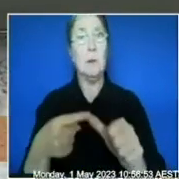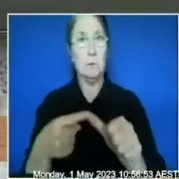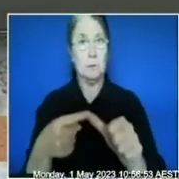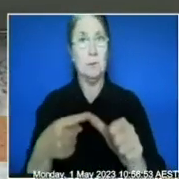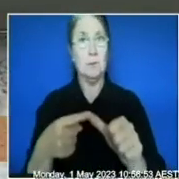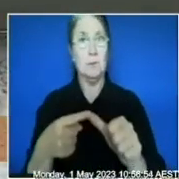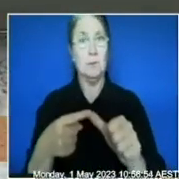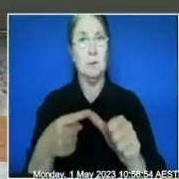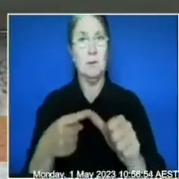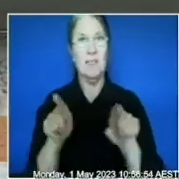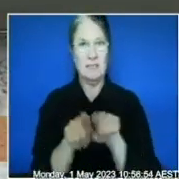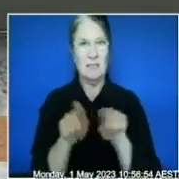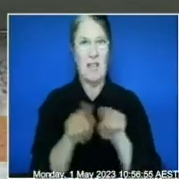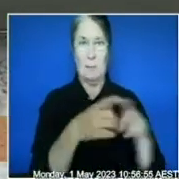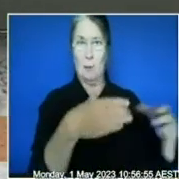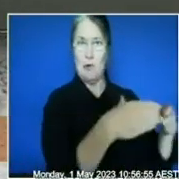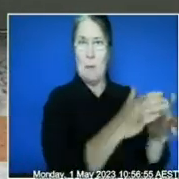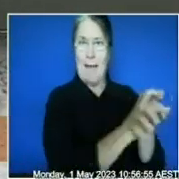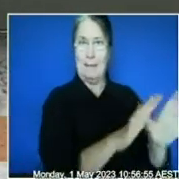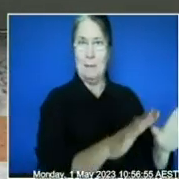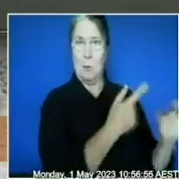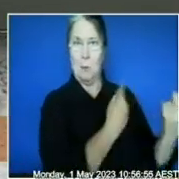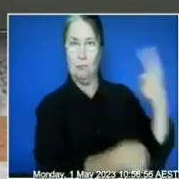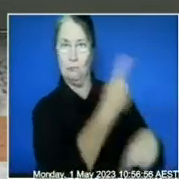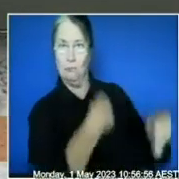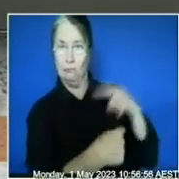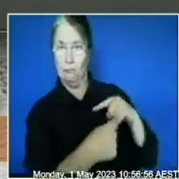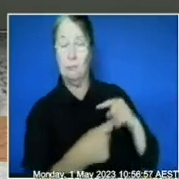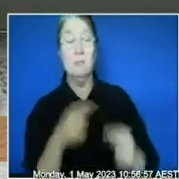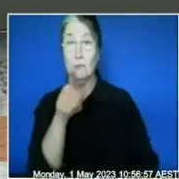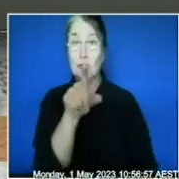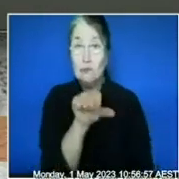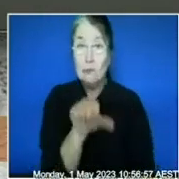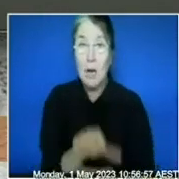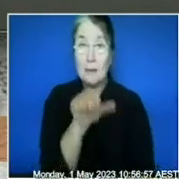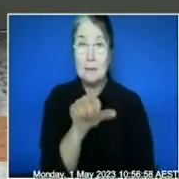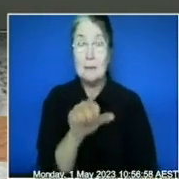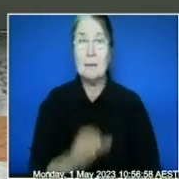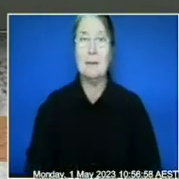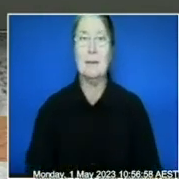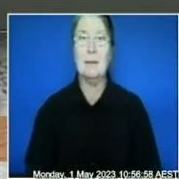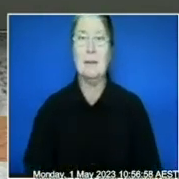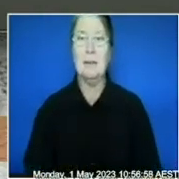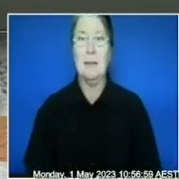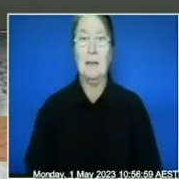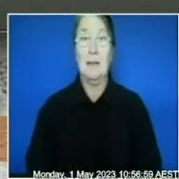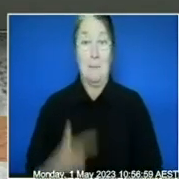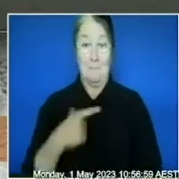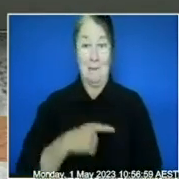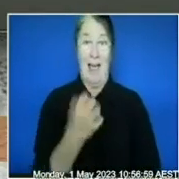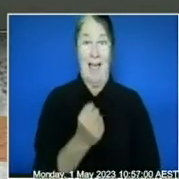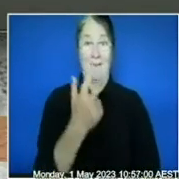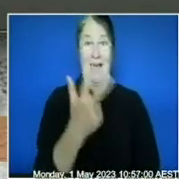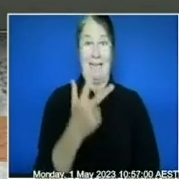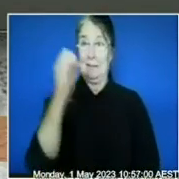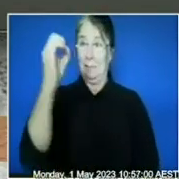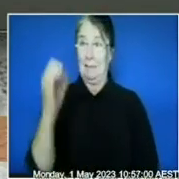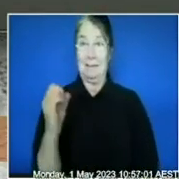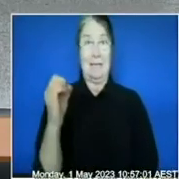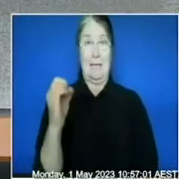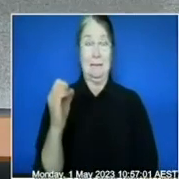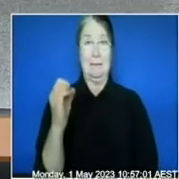residual health risks for this 18% in situations where no family, friends or support services are